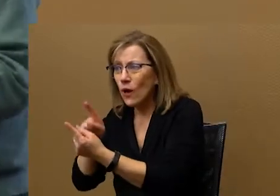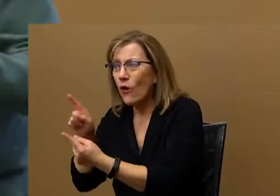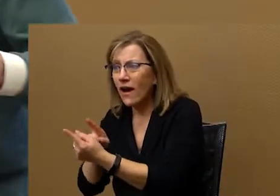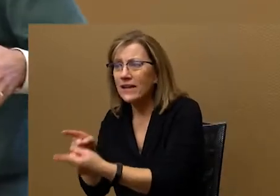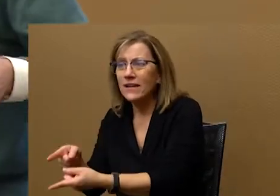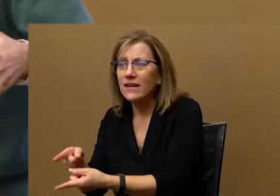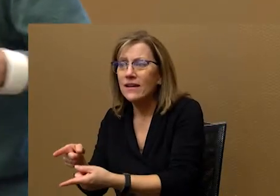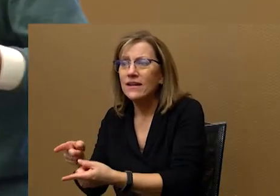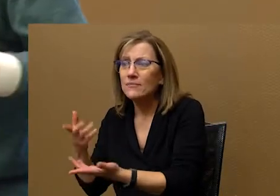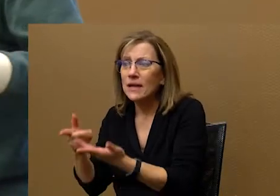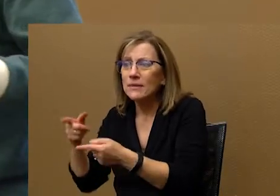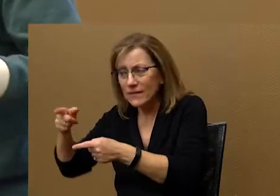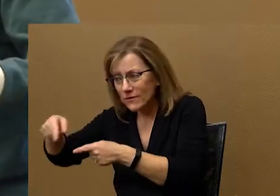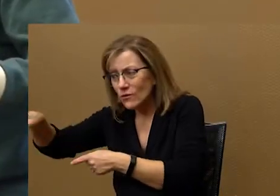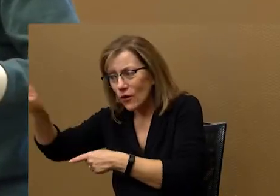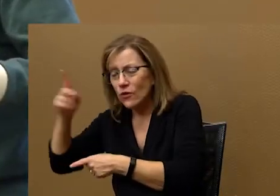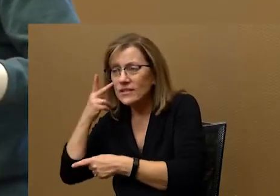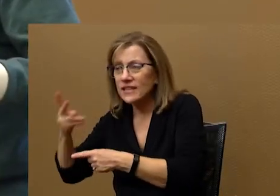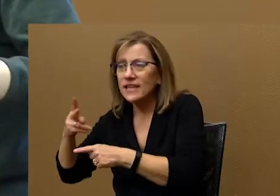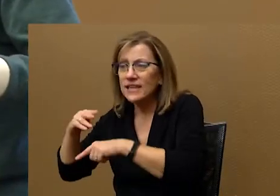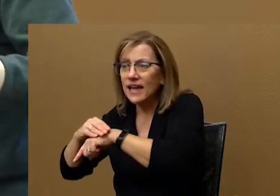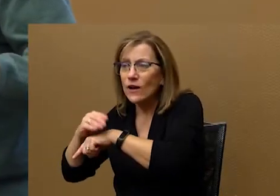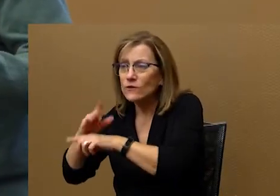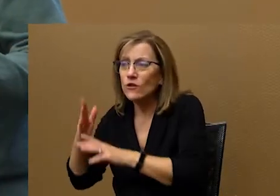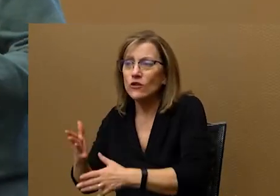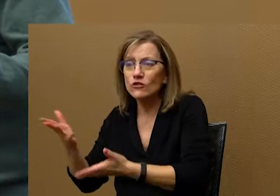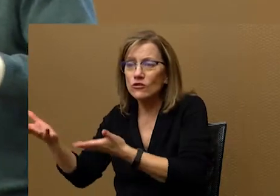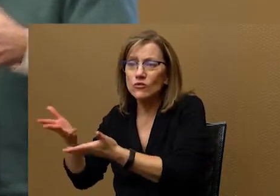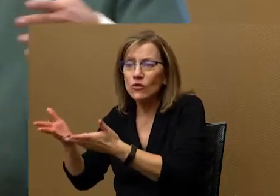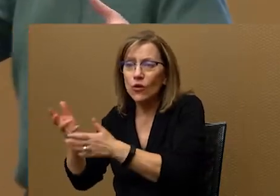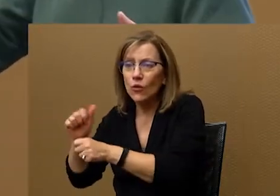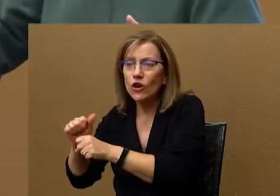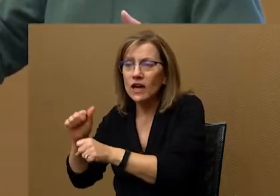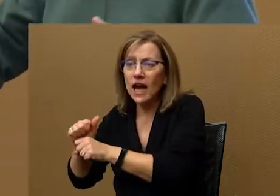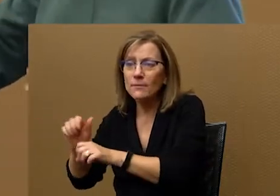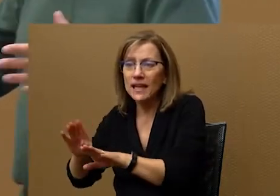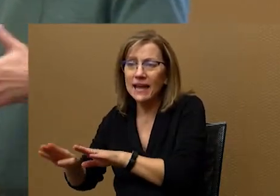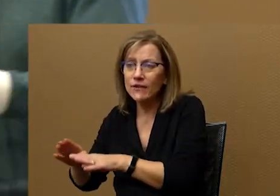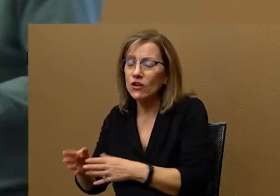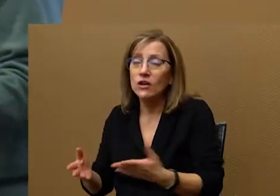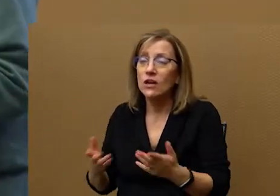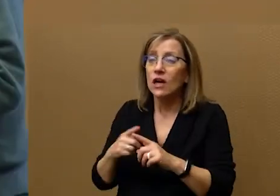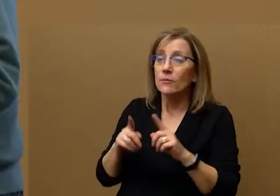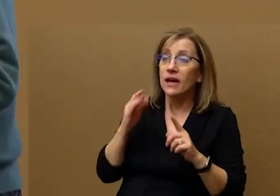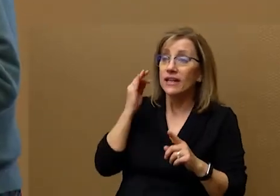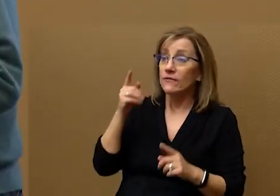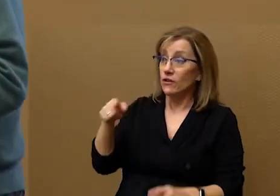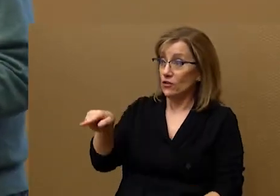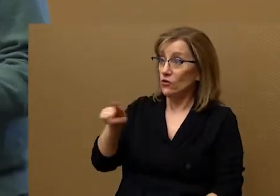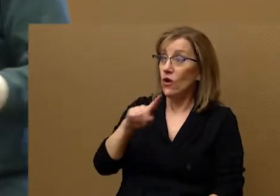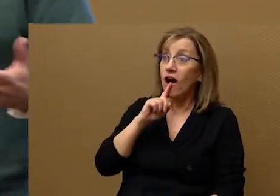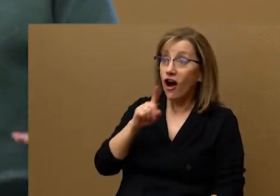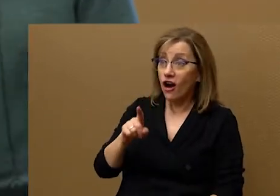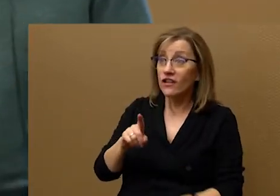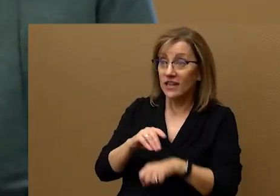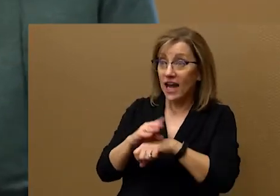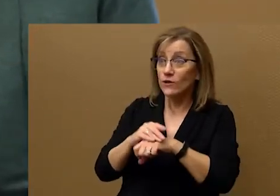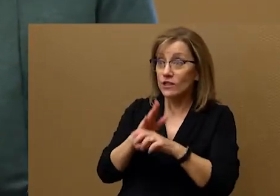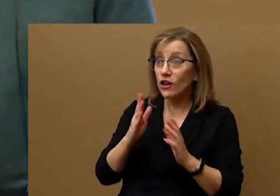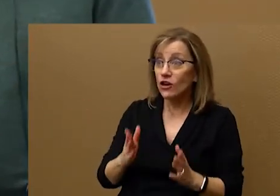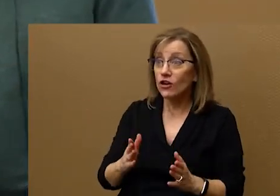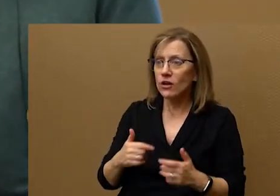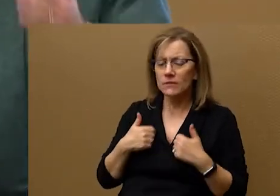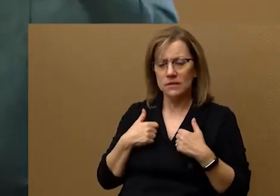because he needs some individual attention. So maybe he has to go to see a counselor who will do the same behavior with. But if you're the